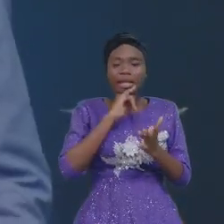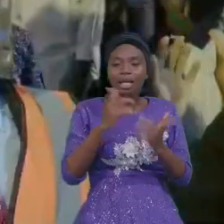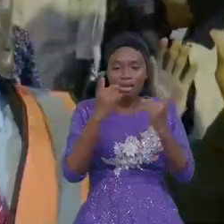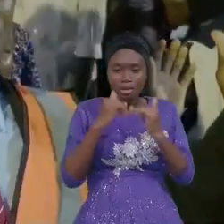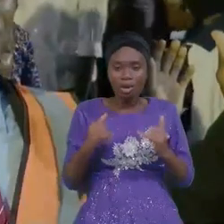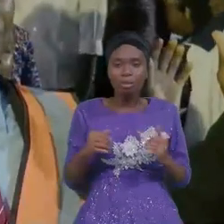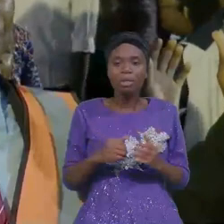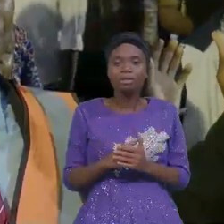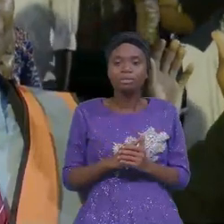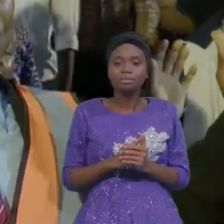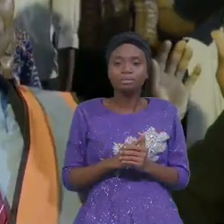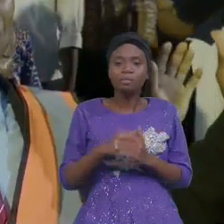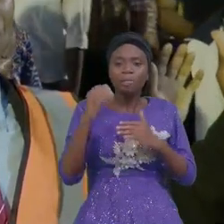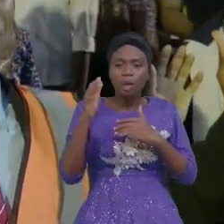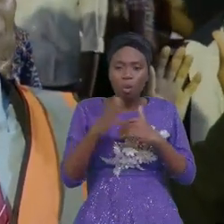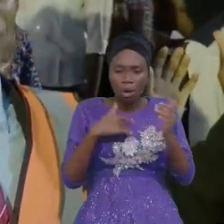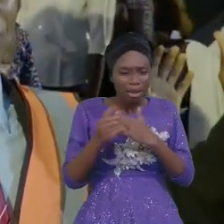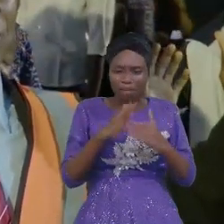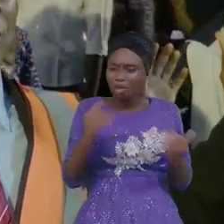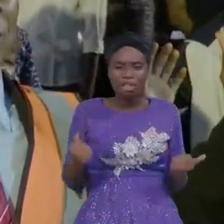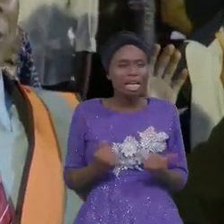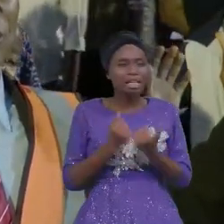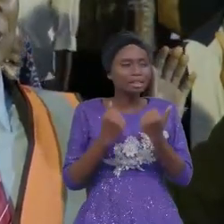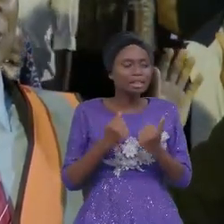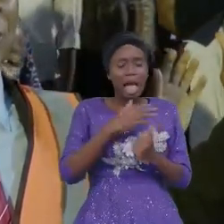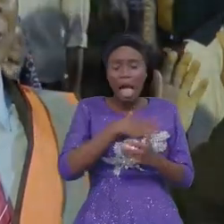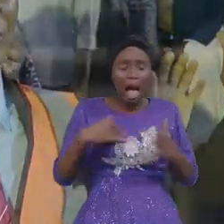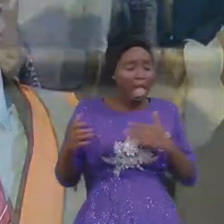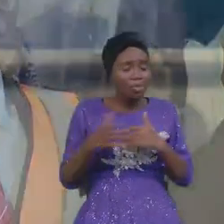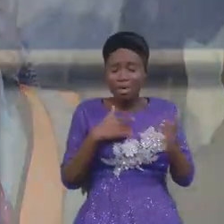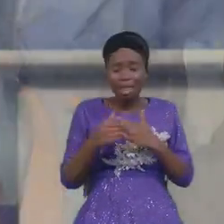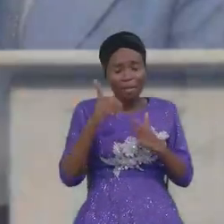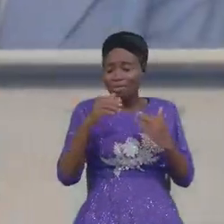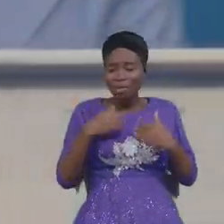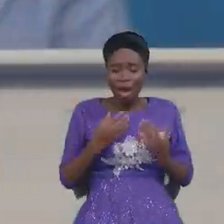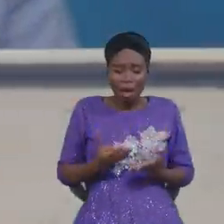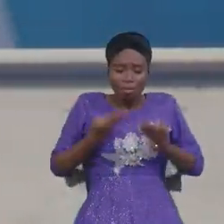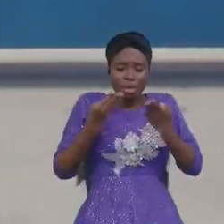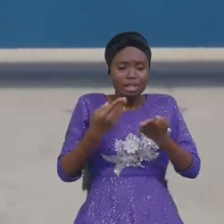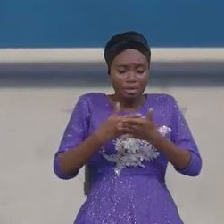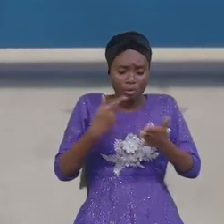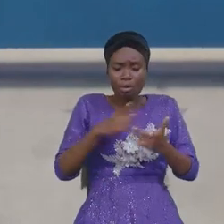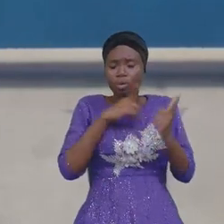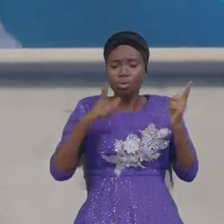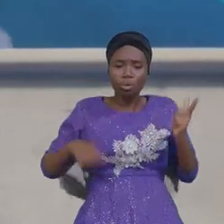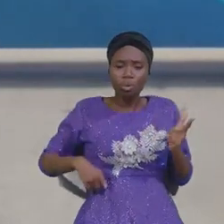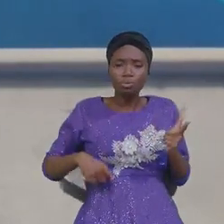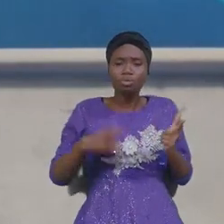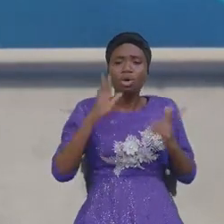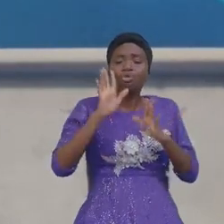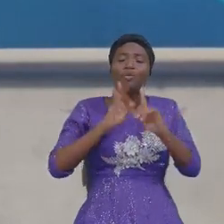come. Whatever your challenge and whatever you are presenting before the Lord, your